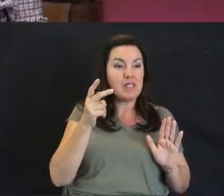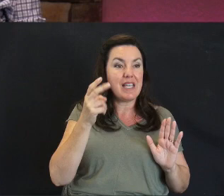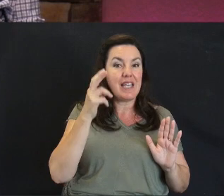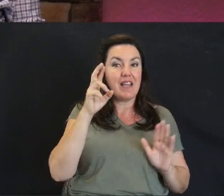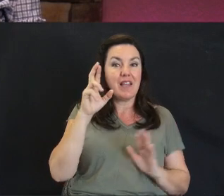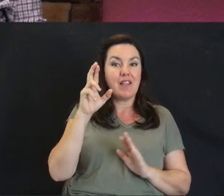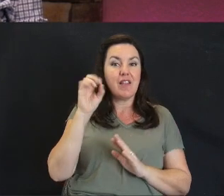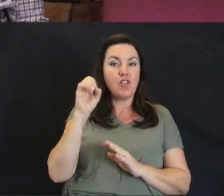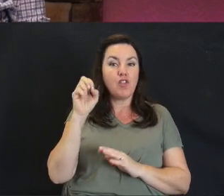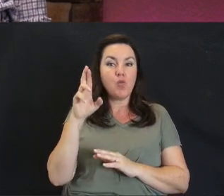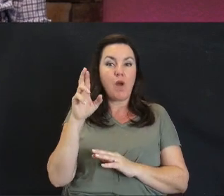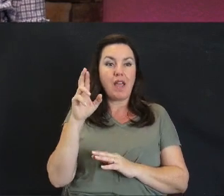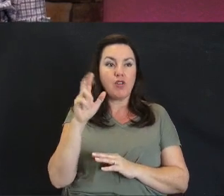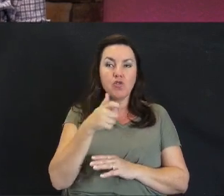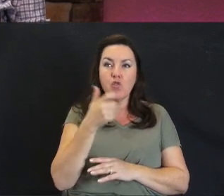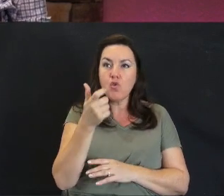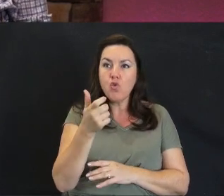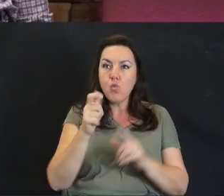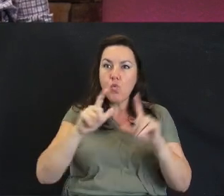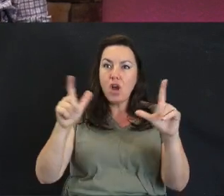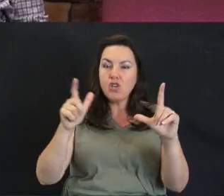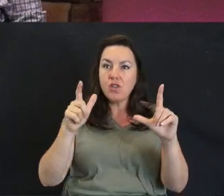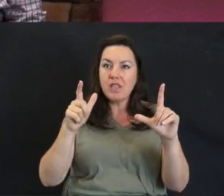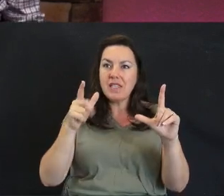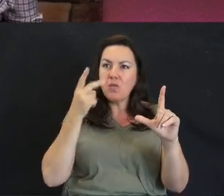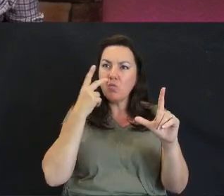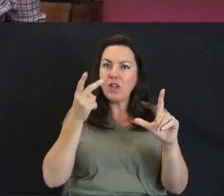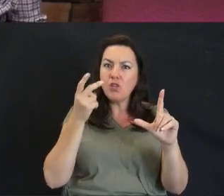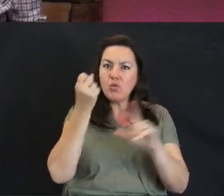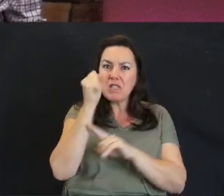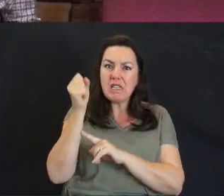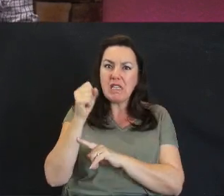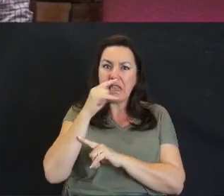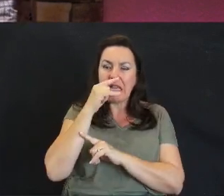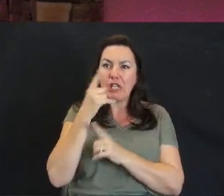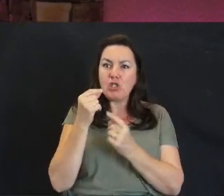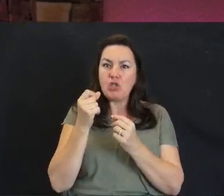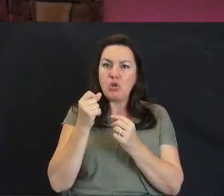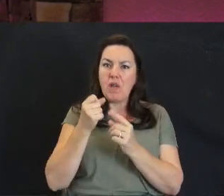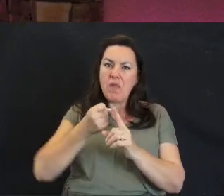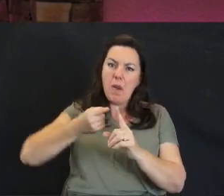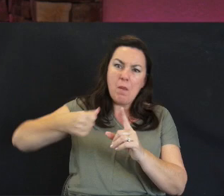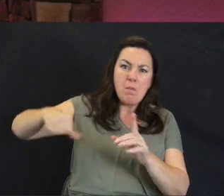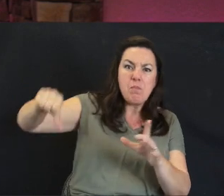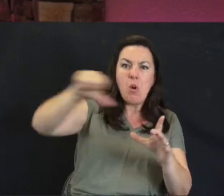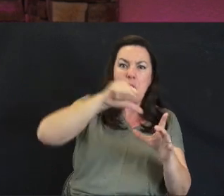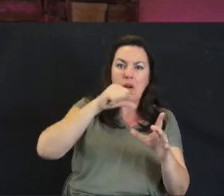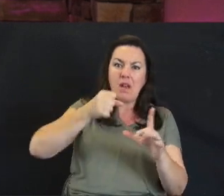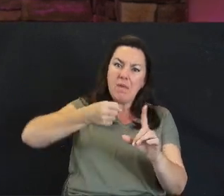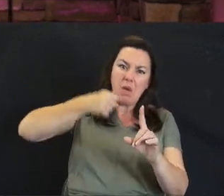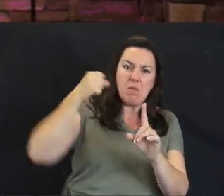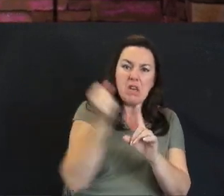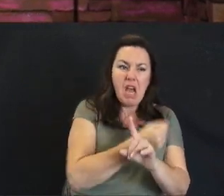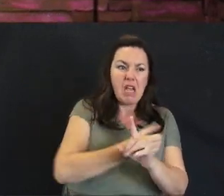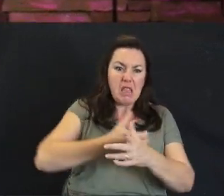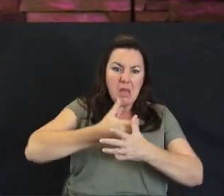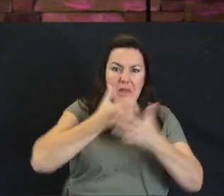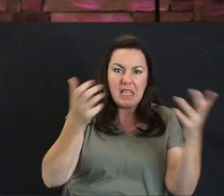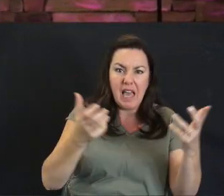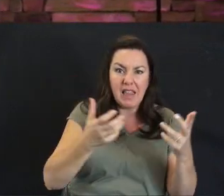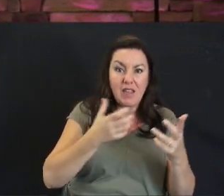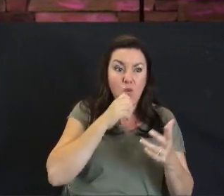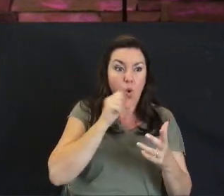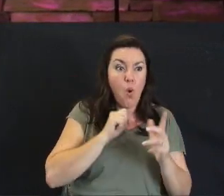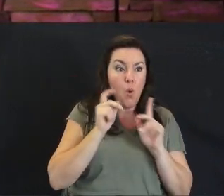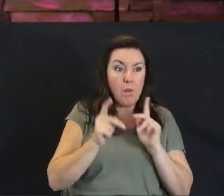elderly That they find on the street They're pouring stuff on them Knocking them to the ground There's no respect For their elders Where has that come